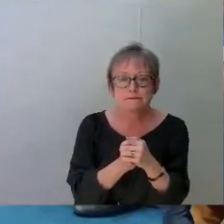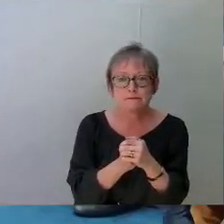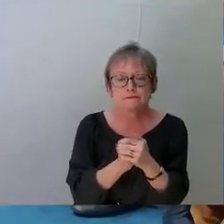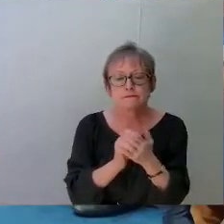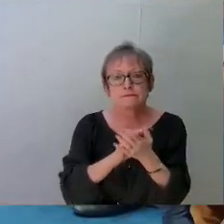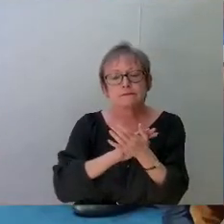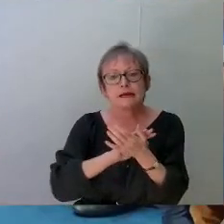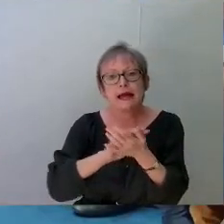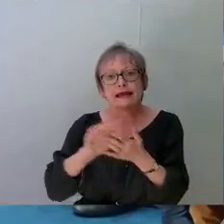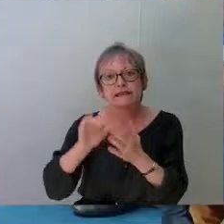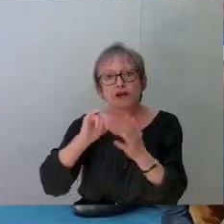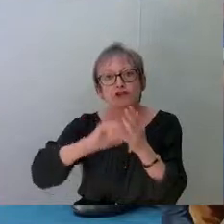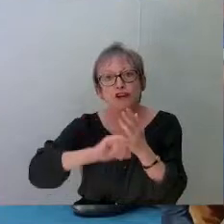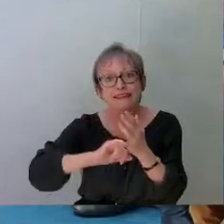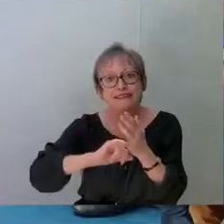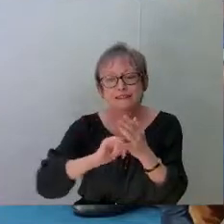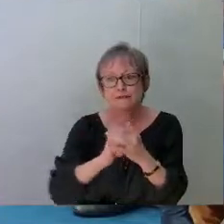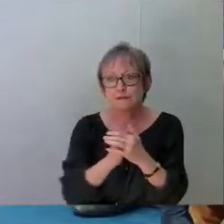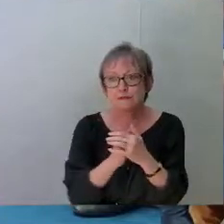Hazel Surtees.